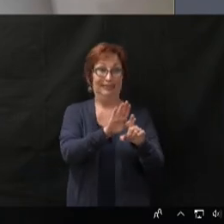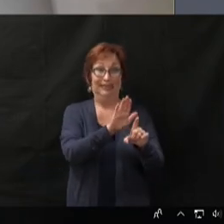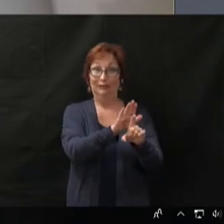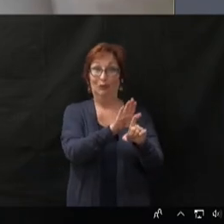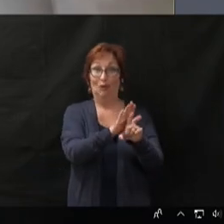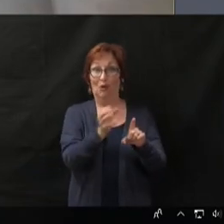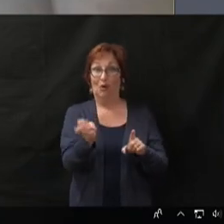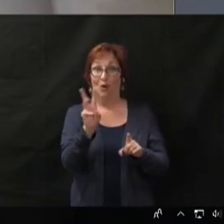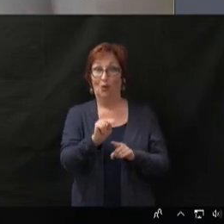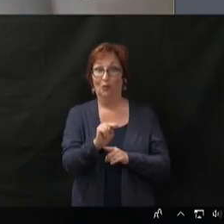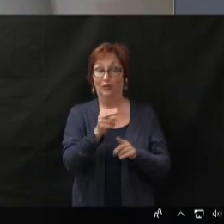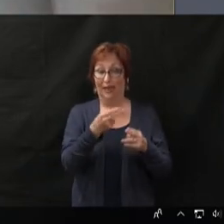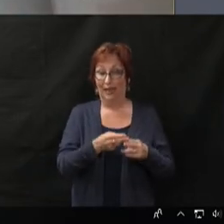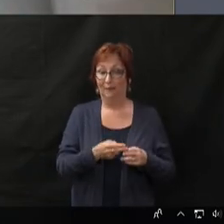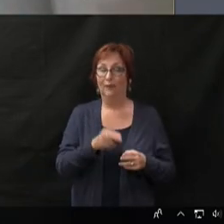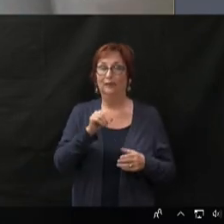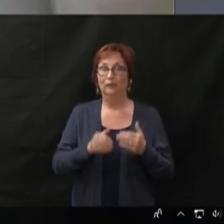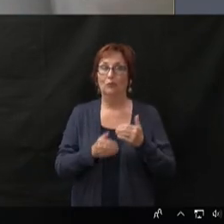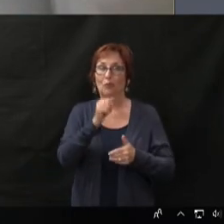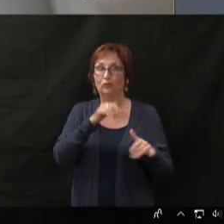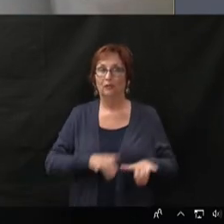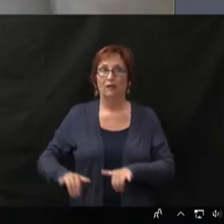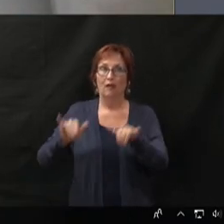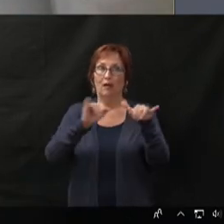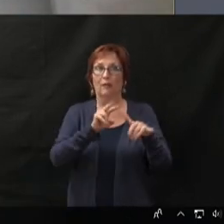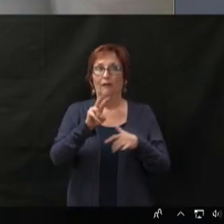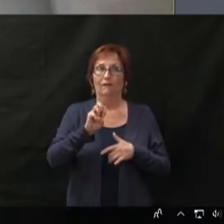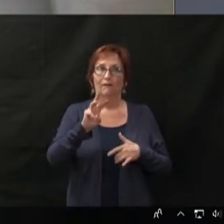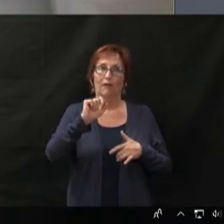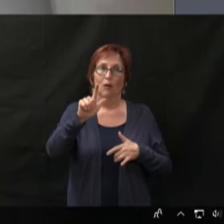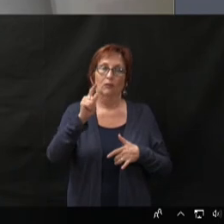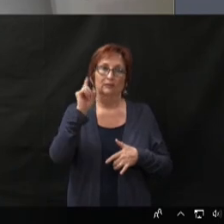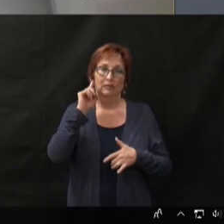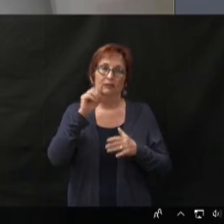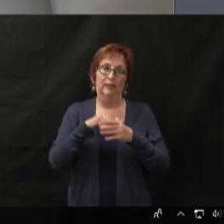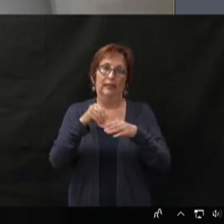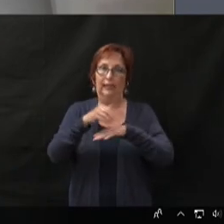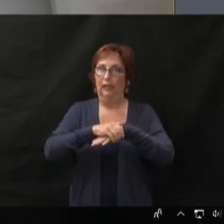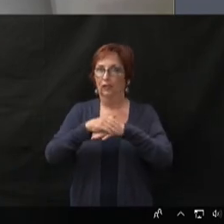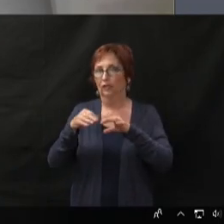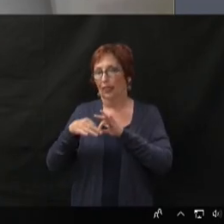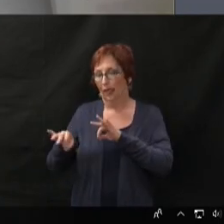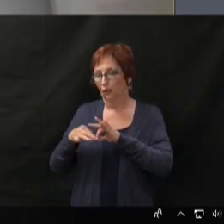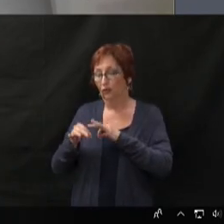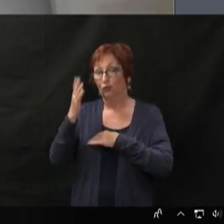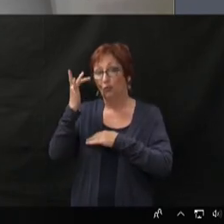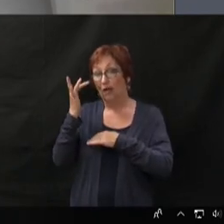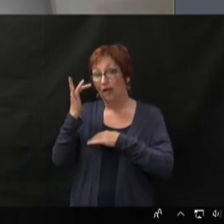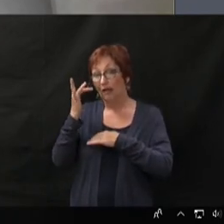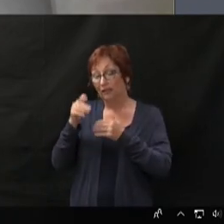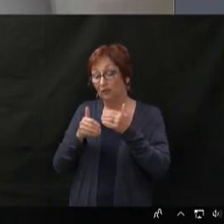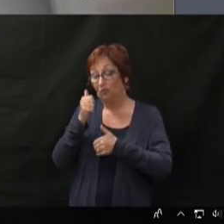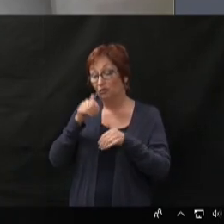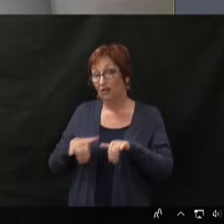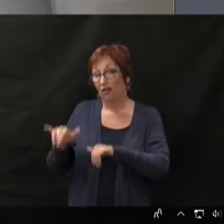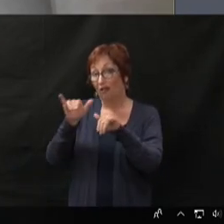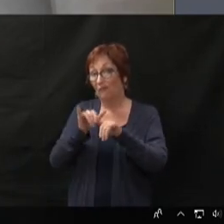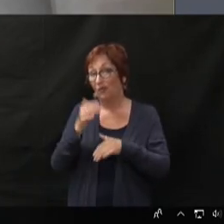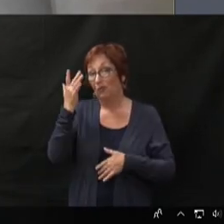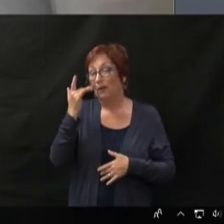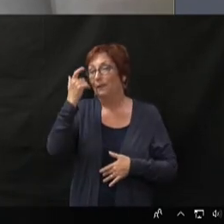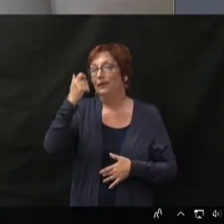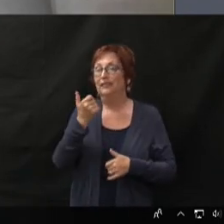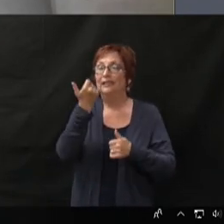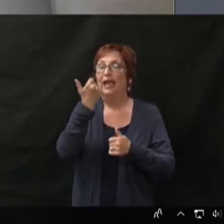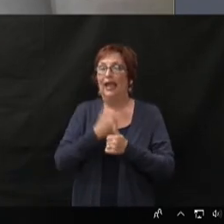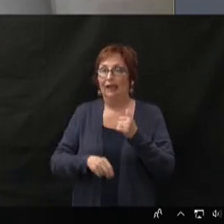started teaching. It is the most common vowel sound in the English language. Why is it the most common? Because every vowel